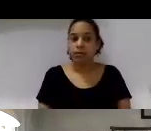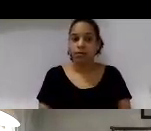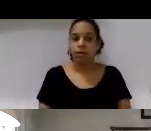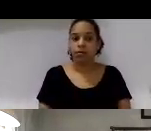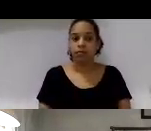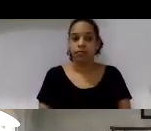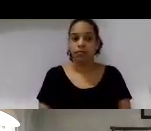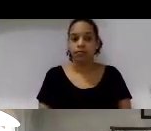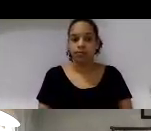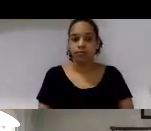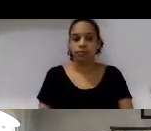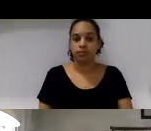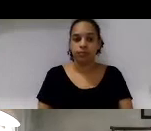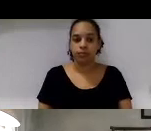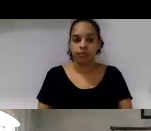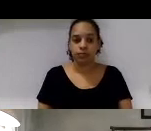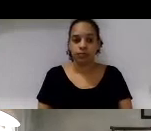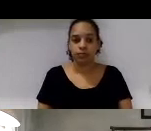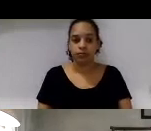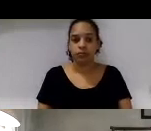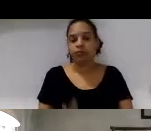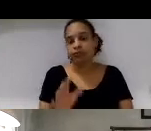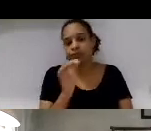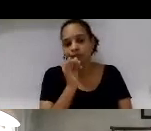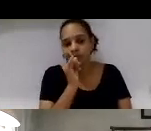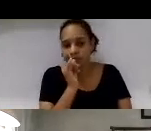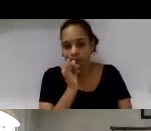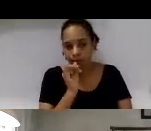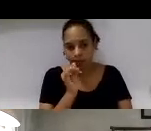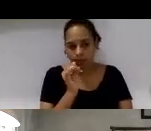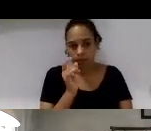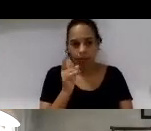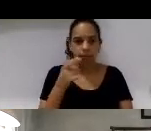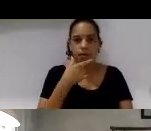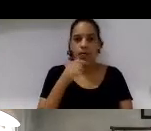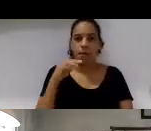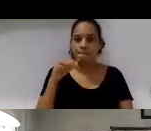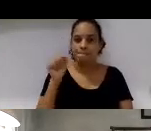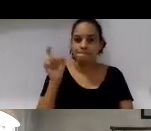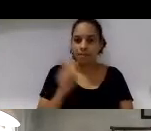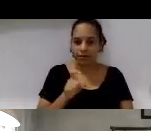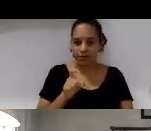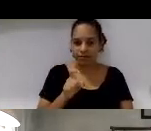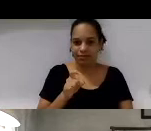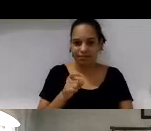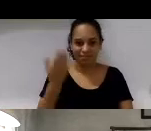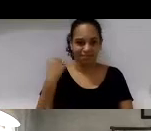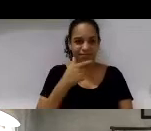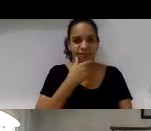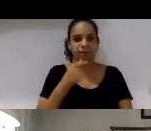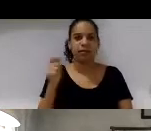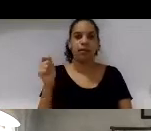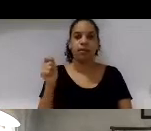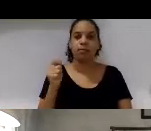saw in his youth poor landless peasants who were being mistreated by the landed aristocracy. Now, the British had the most